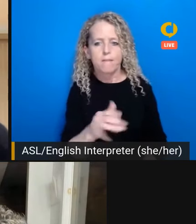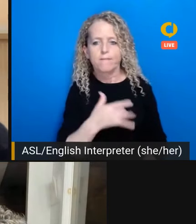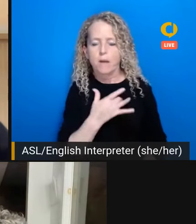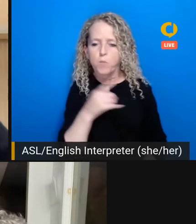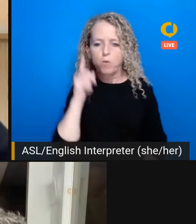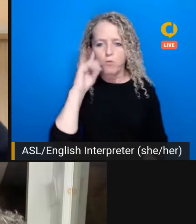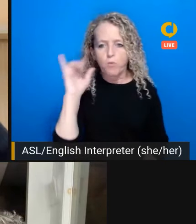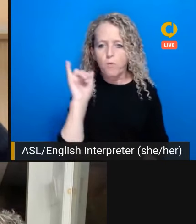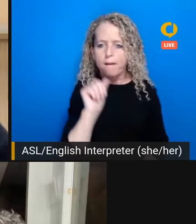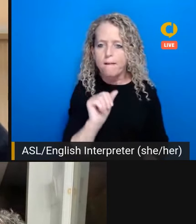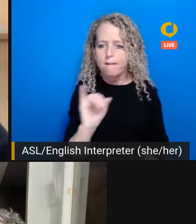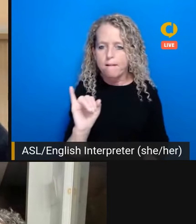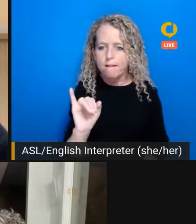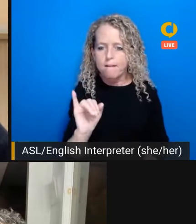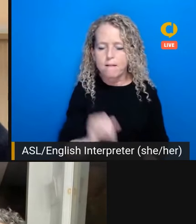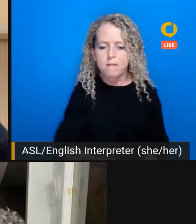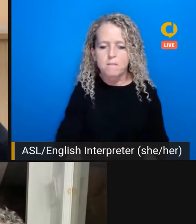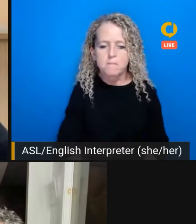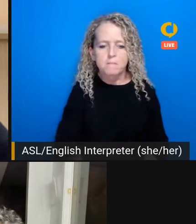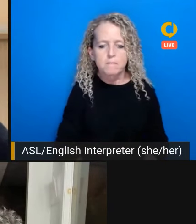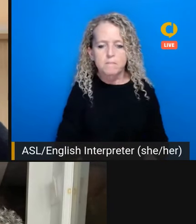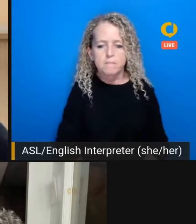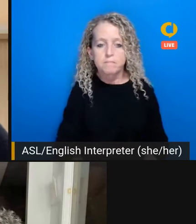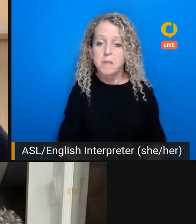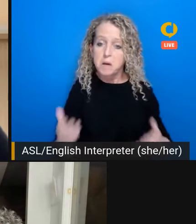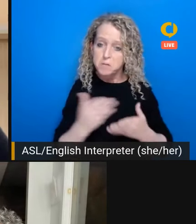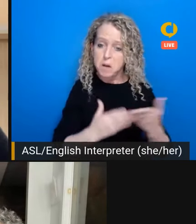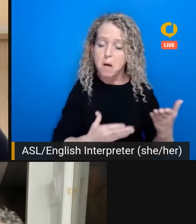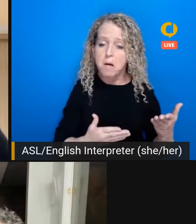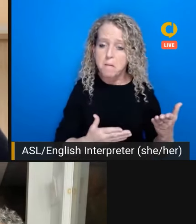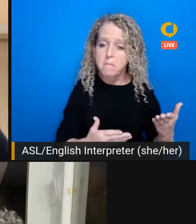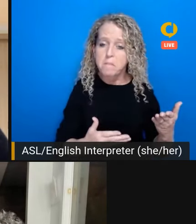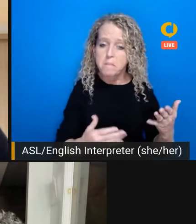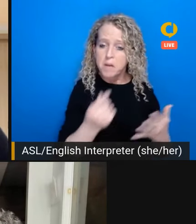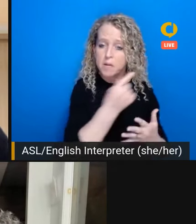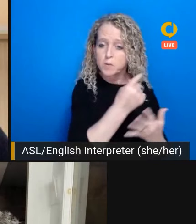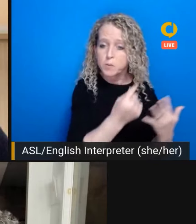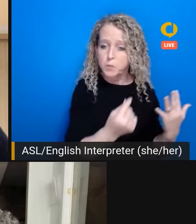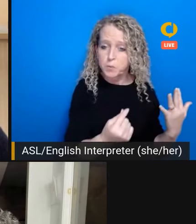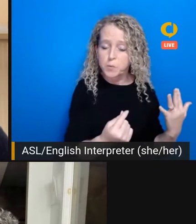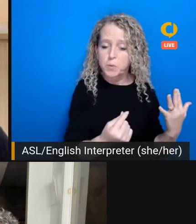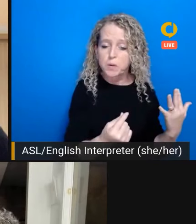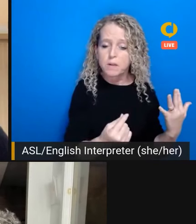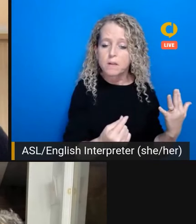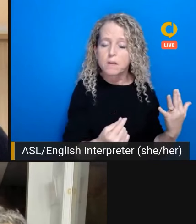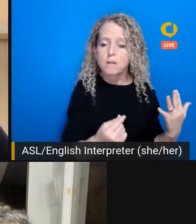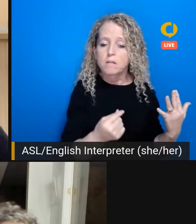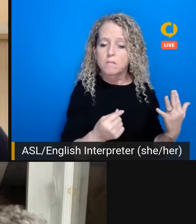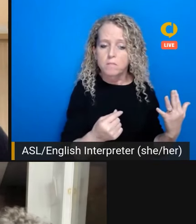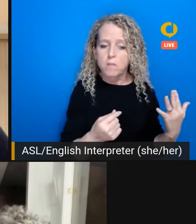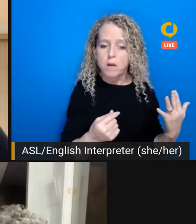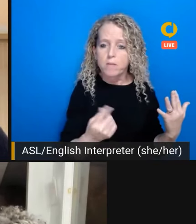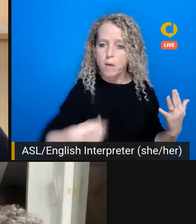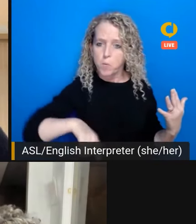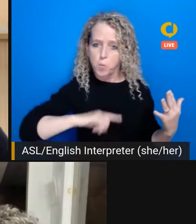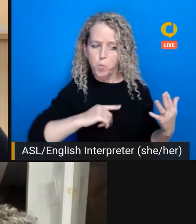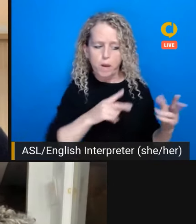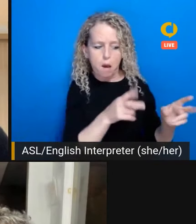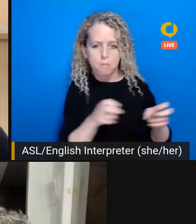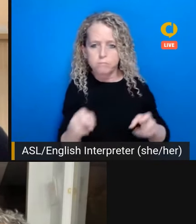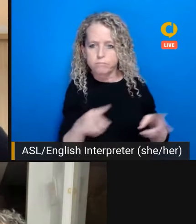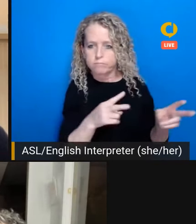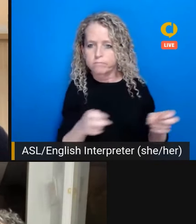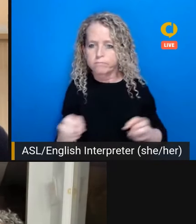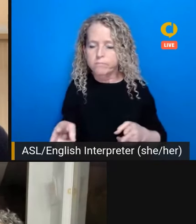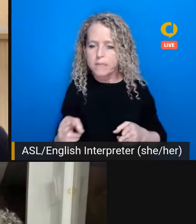these attempts have led to some of the fundamental approaches in AI that we use in these specialist AI